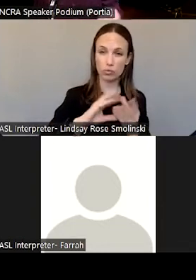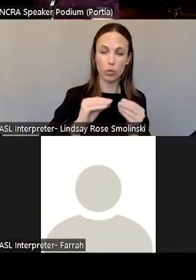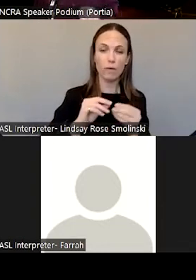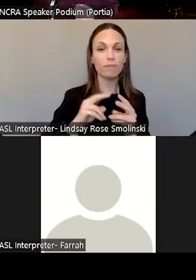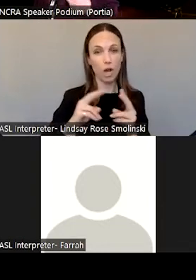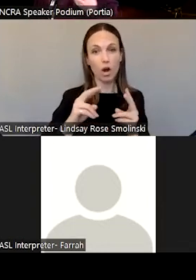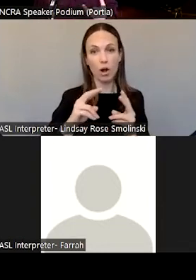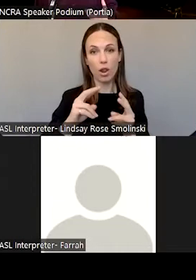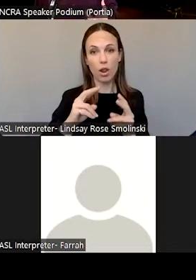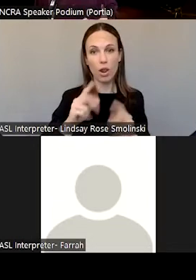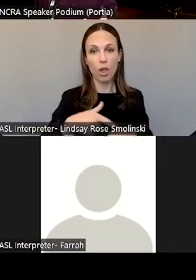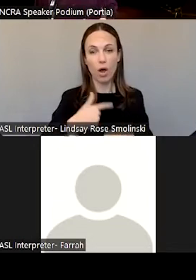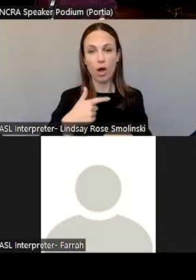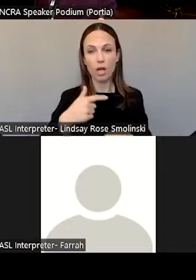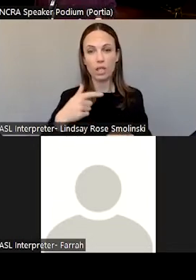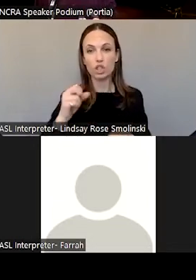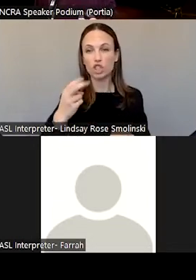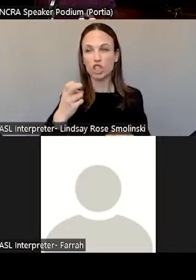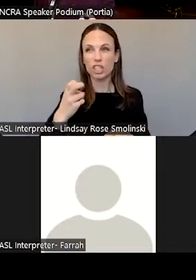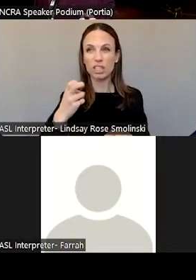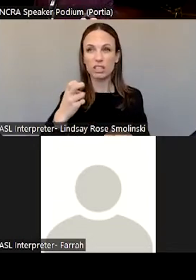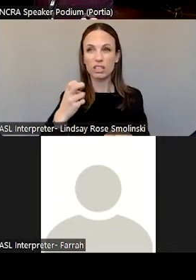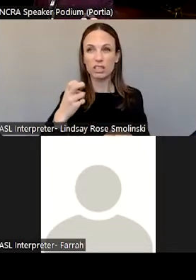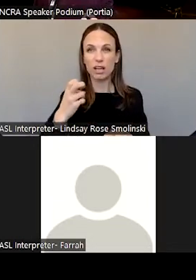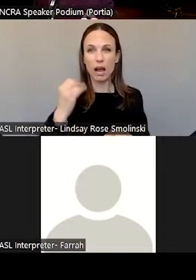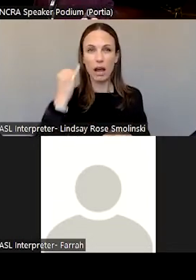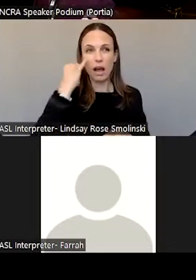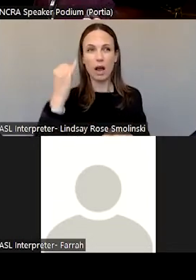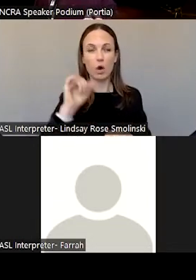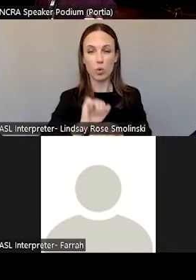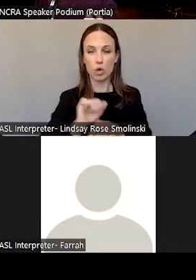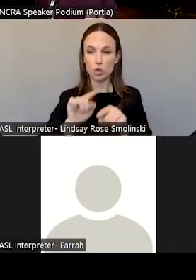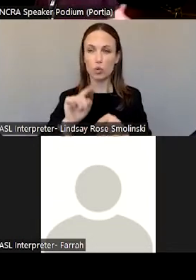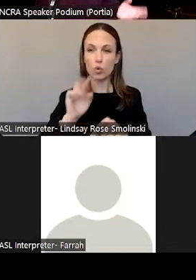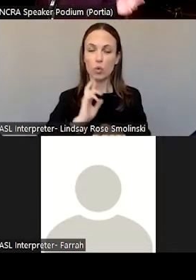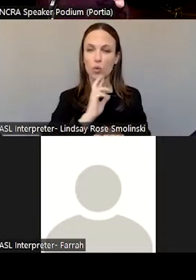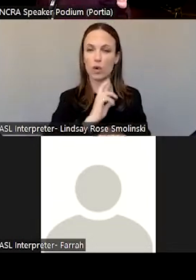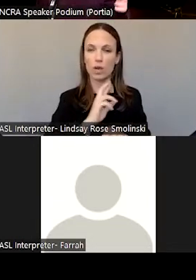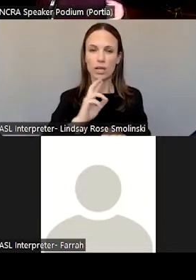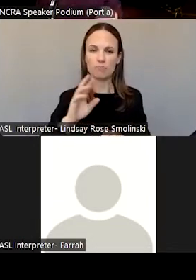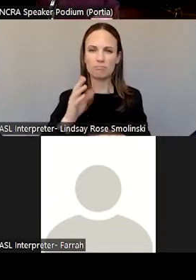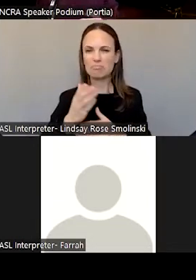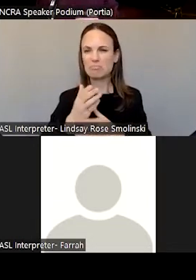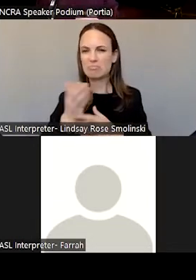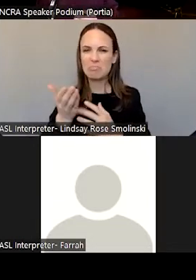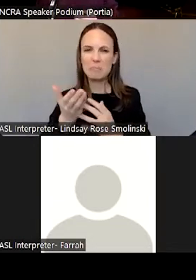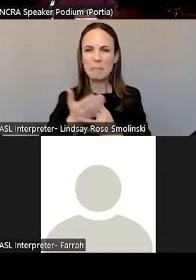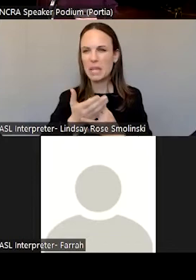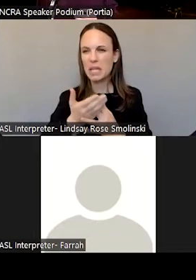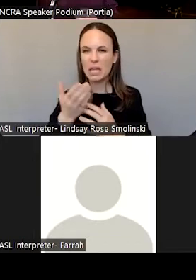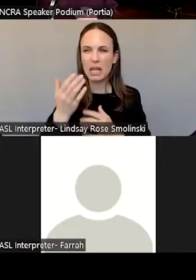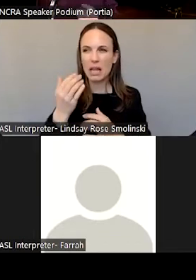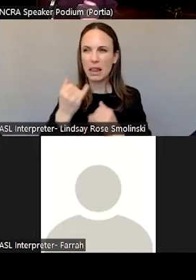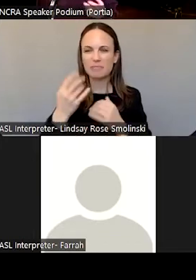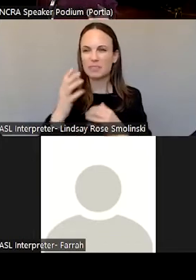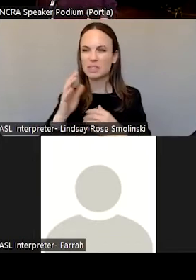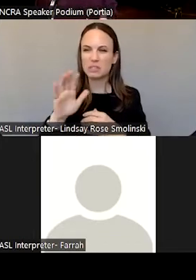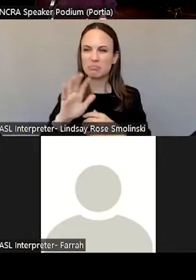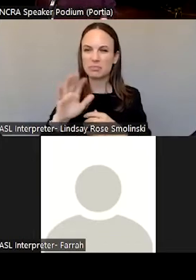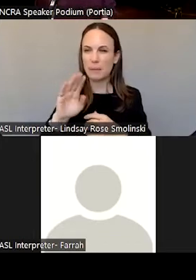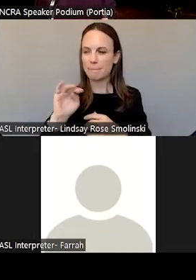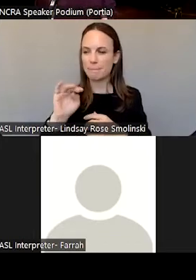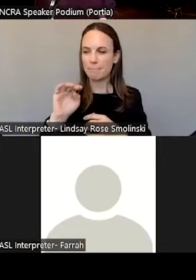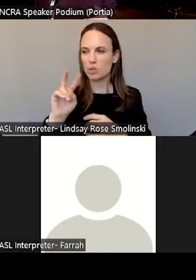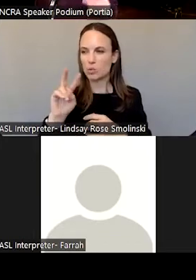long. Jessica conceived of it back when she was working with the restaurants back in the middle part of the last decade, and was able to